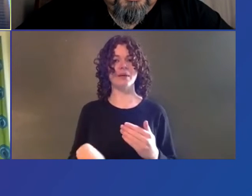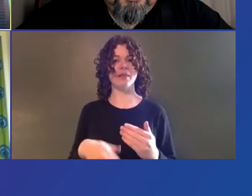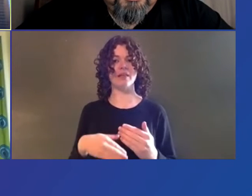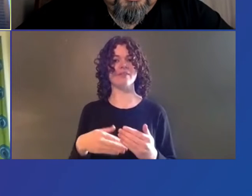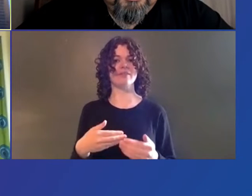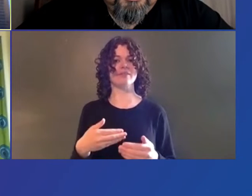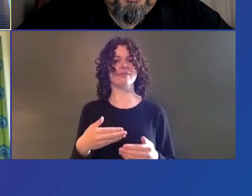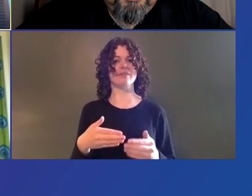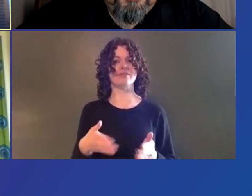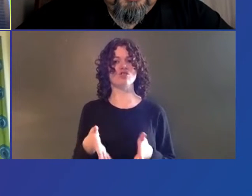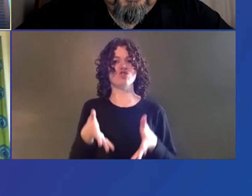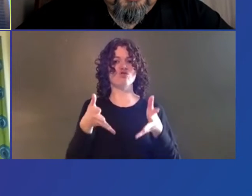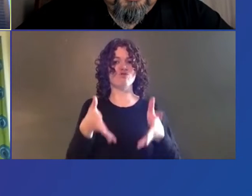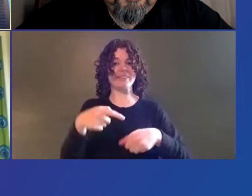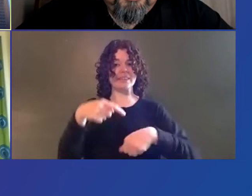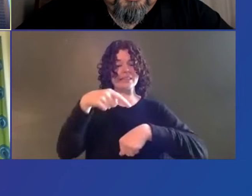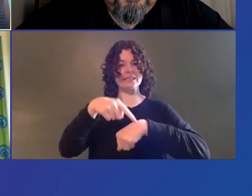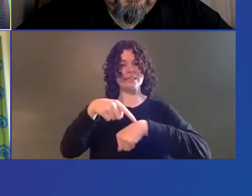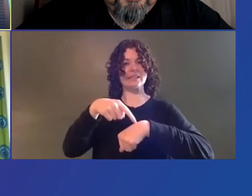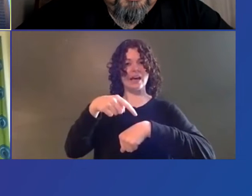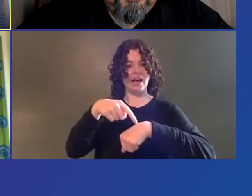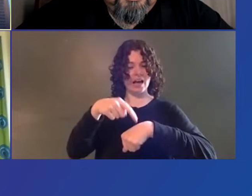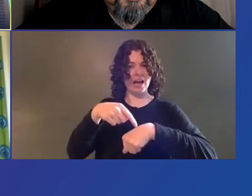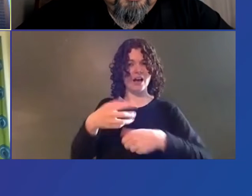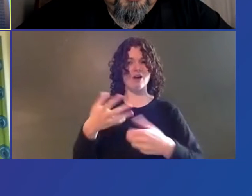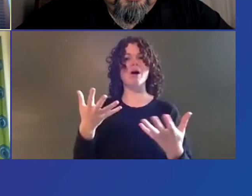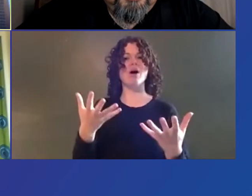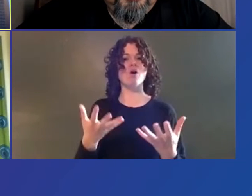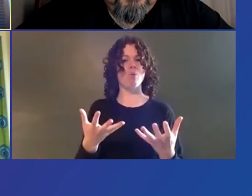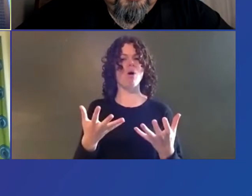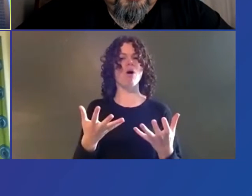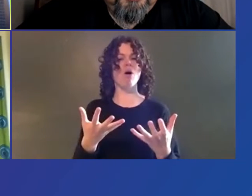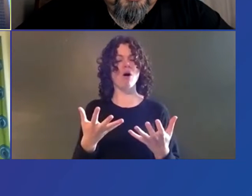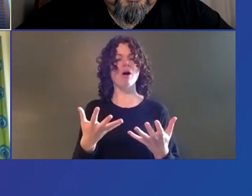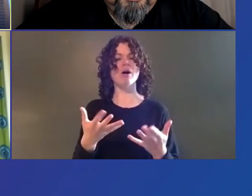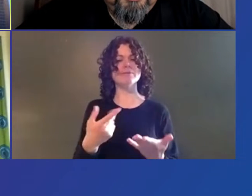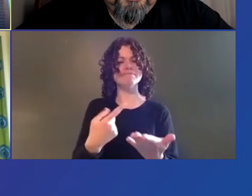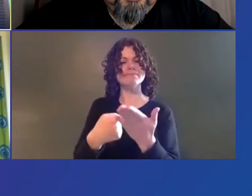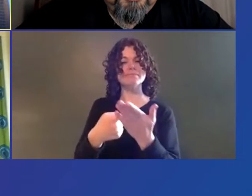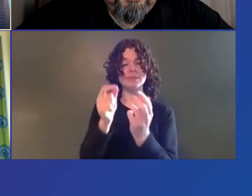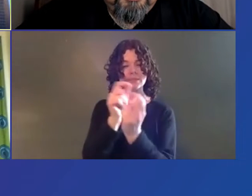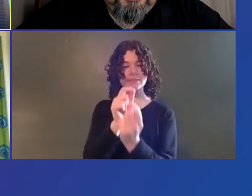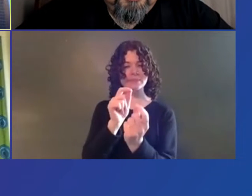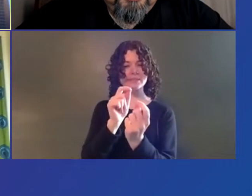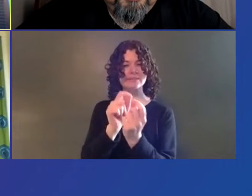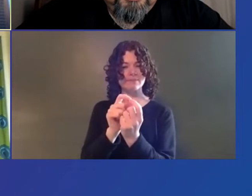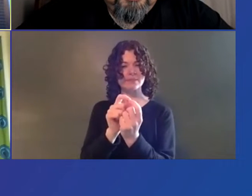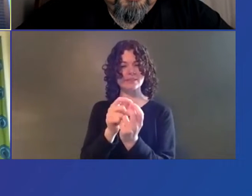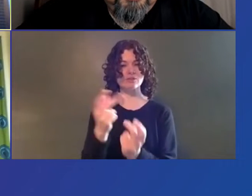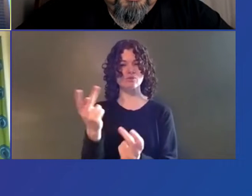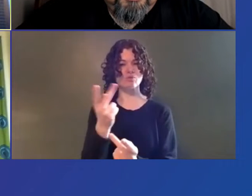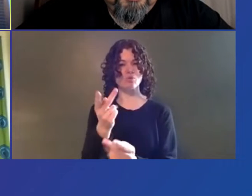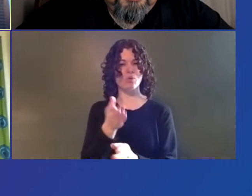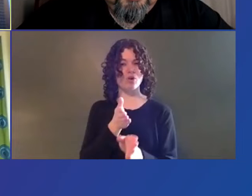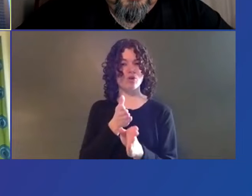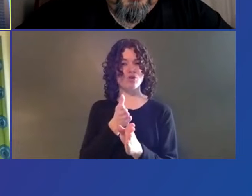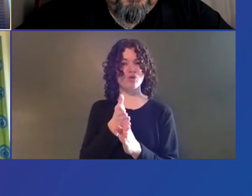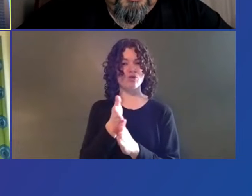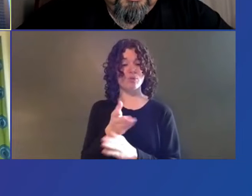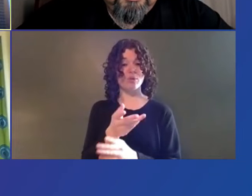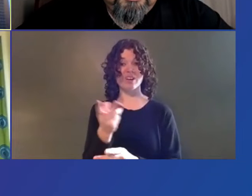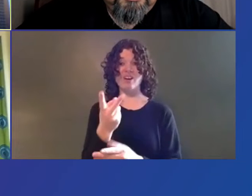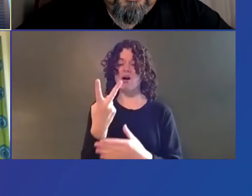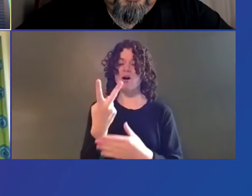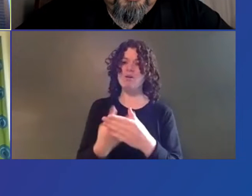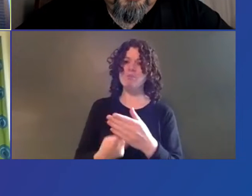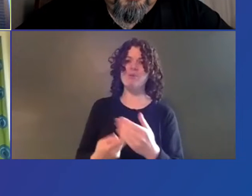remaining to also be specific a little bit, because you both have a lot of experiences that I think I would